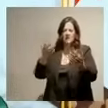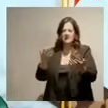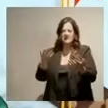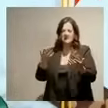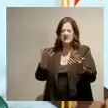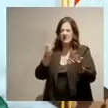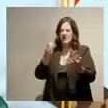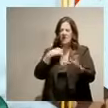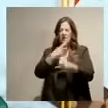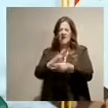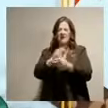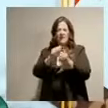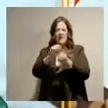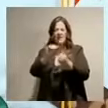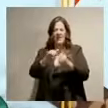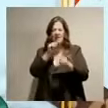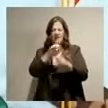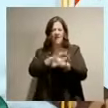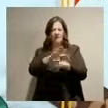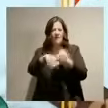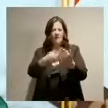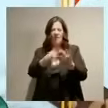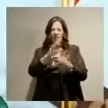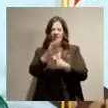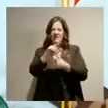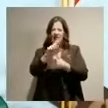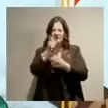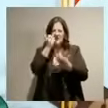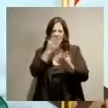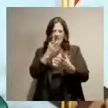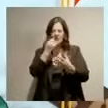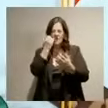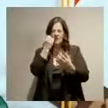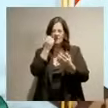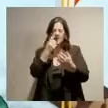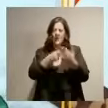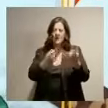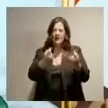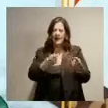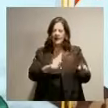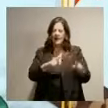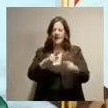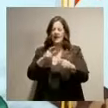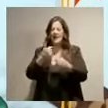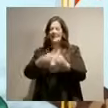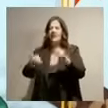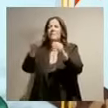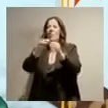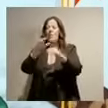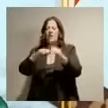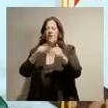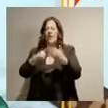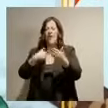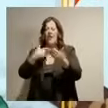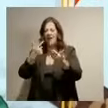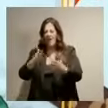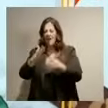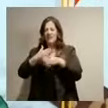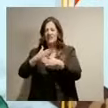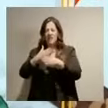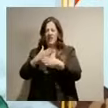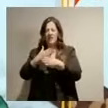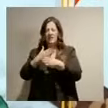and be careful about expressing anything more than what was expressed by not only myself but former Governor